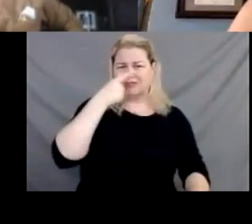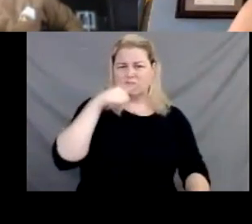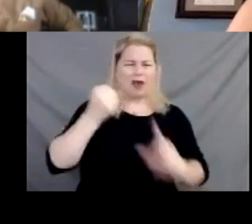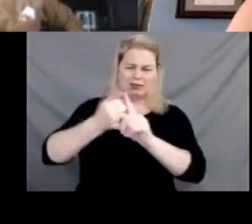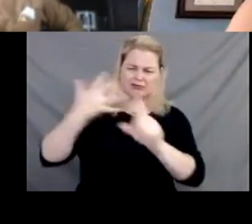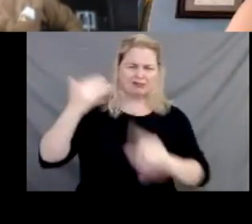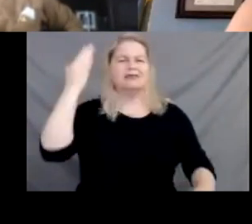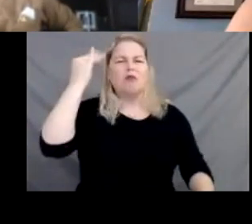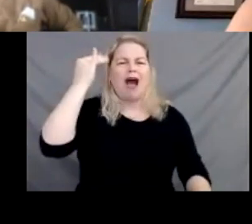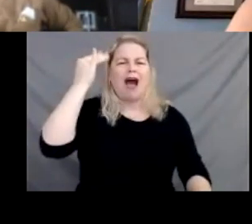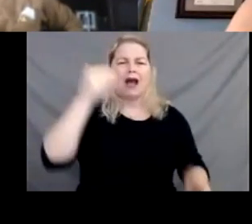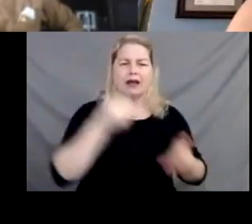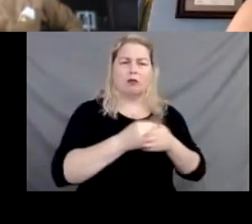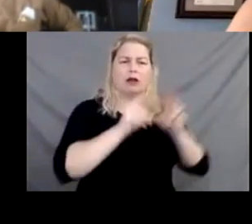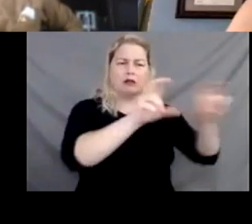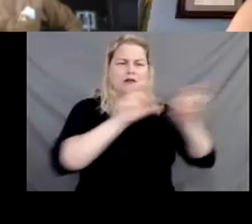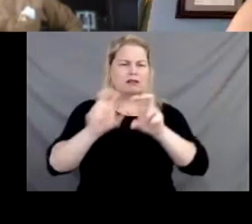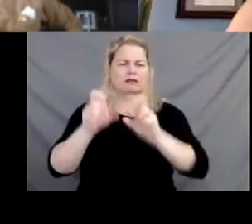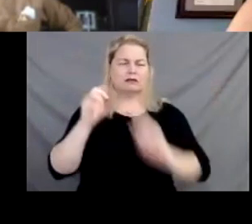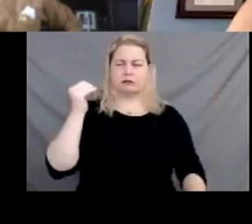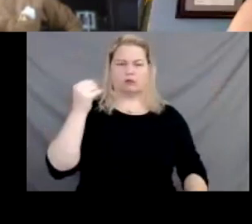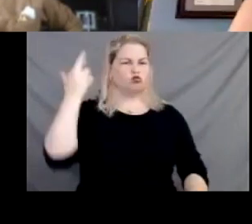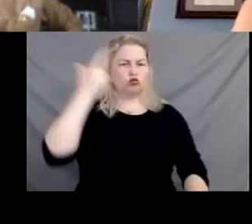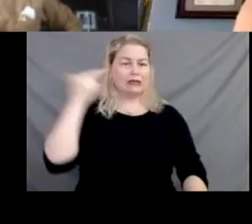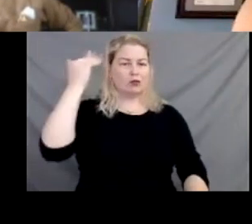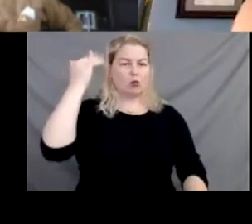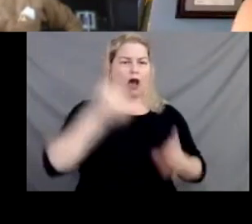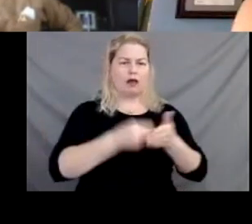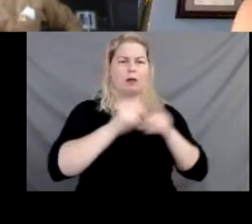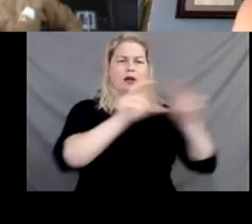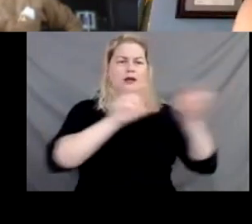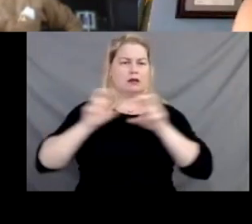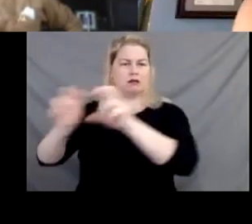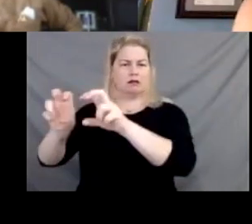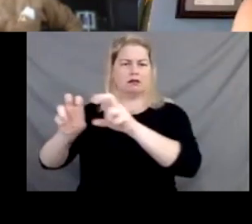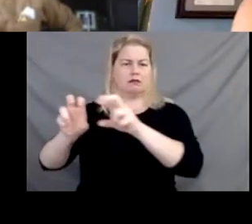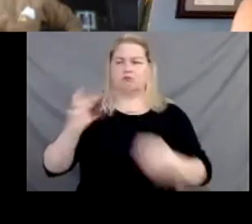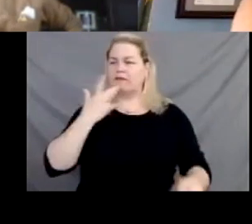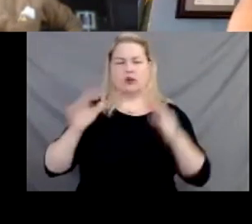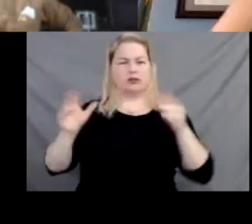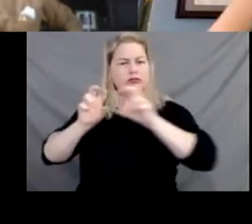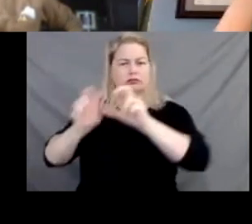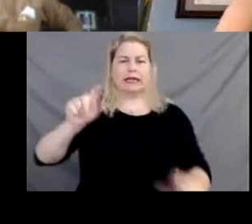what the feedback that was that you heard that pushed you in that direction.